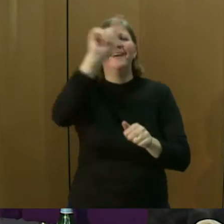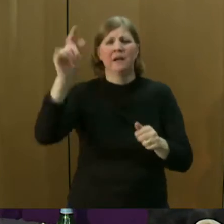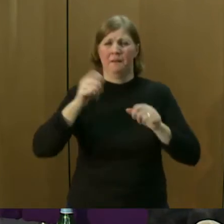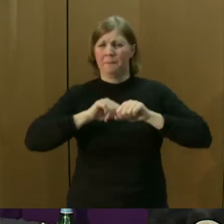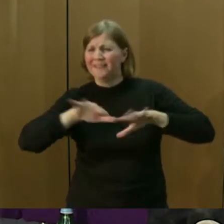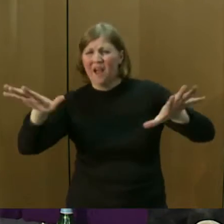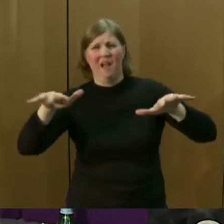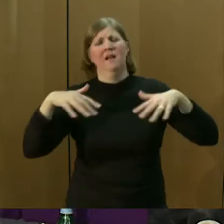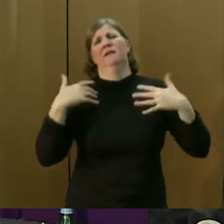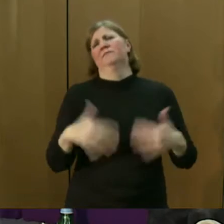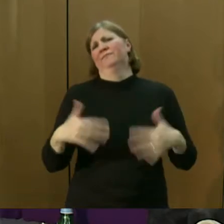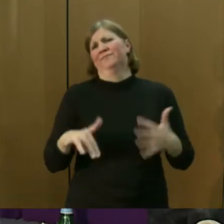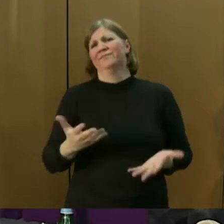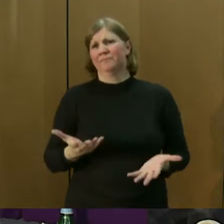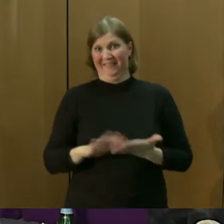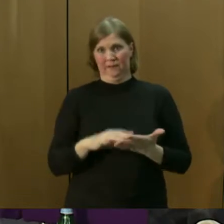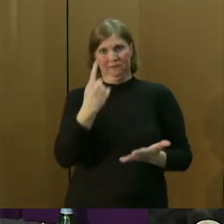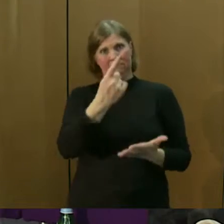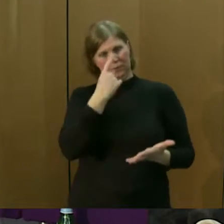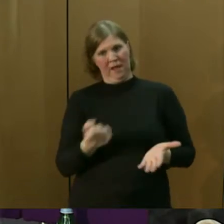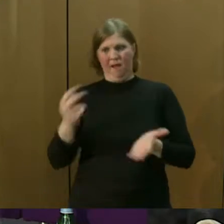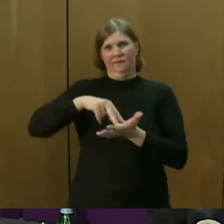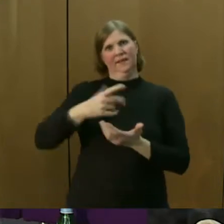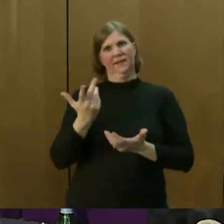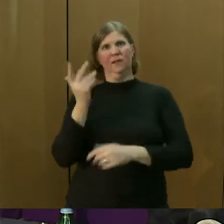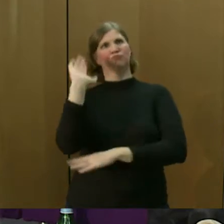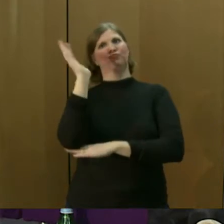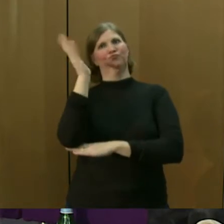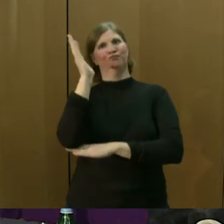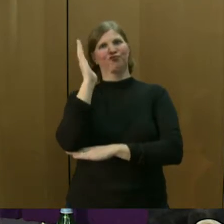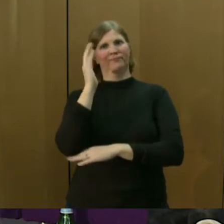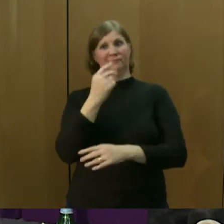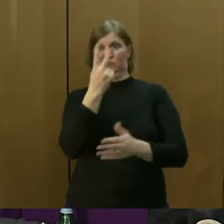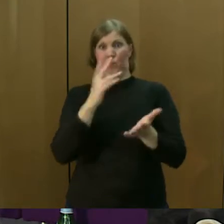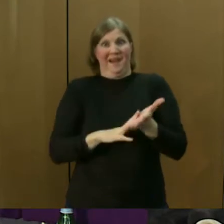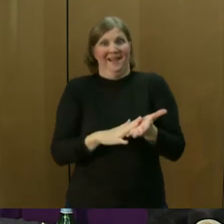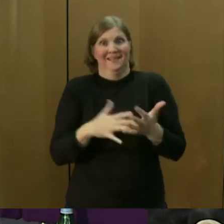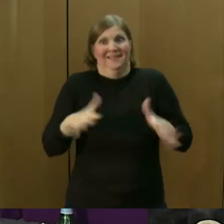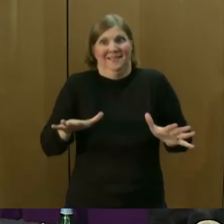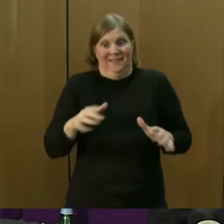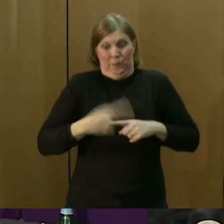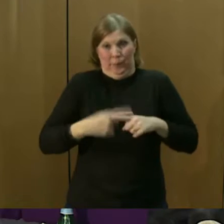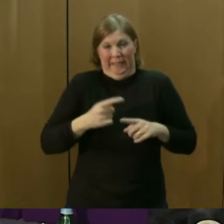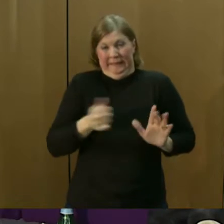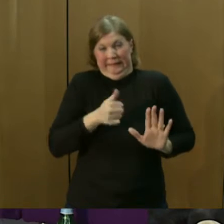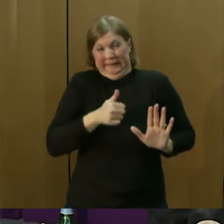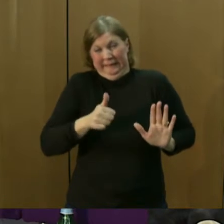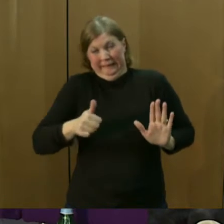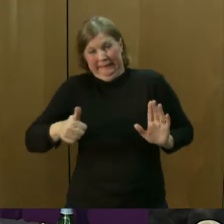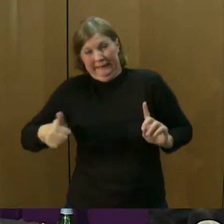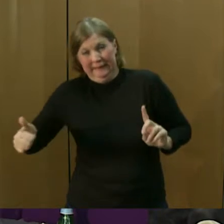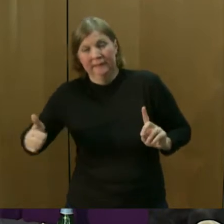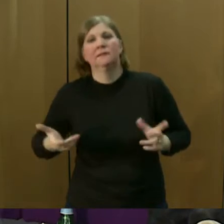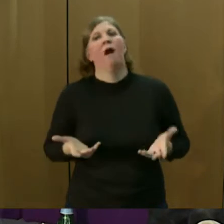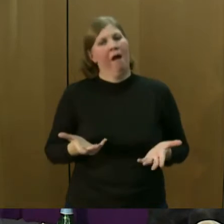to try and encourage them to come along and review your show. And that can be great because there's lots of other artists there as well, so